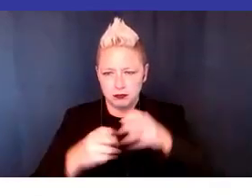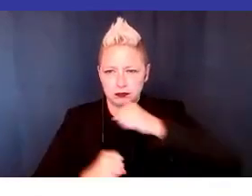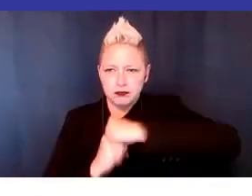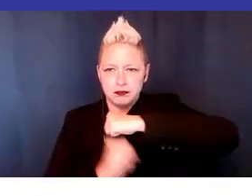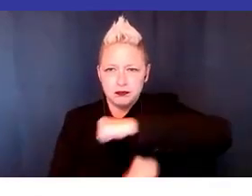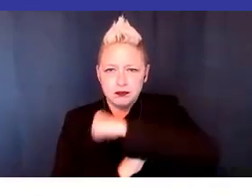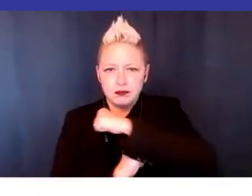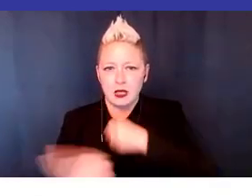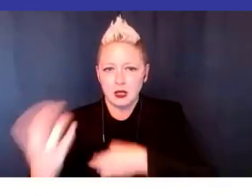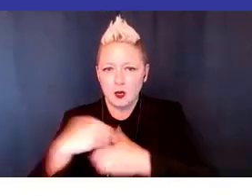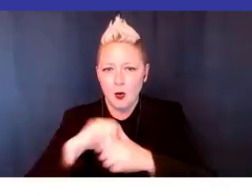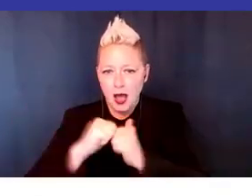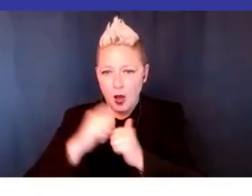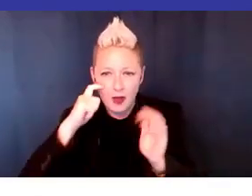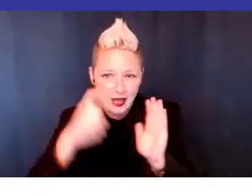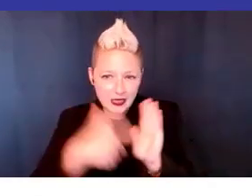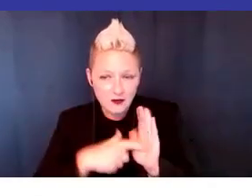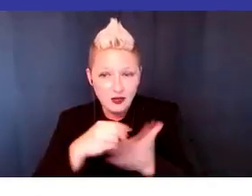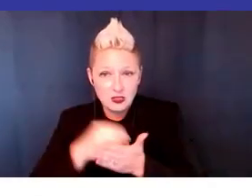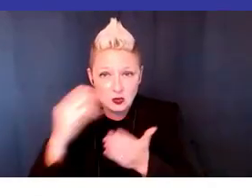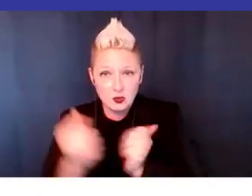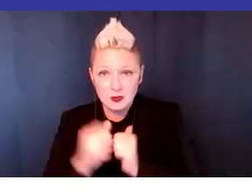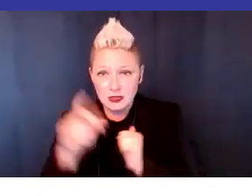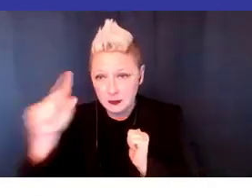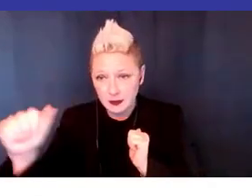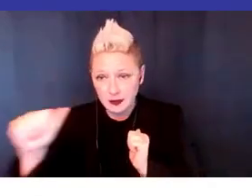includes how we identify students with disabilities.